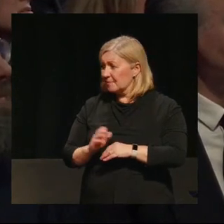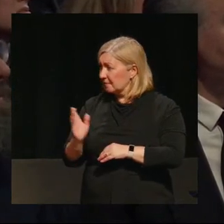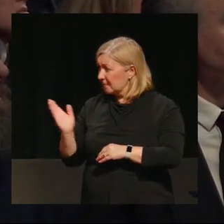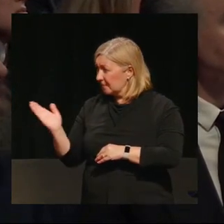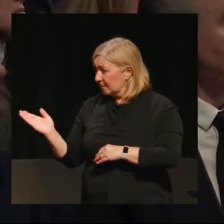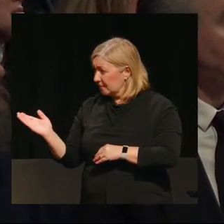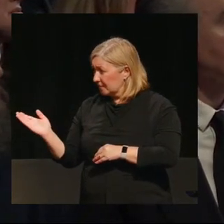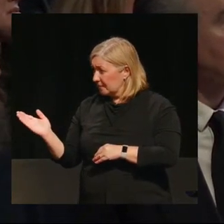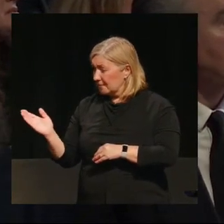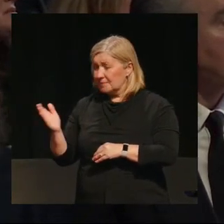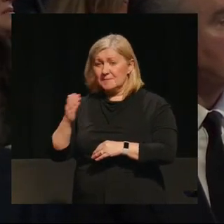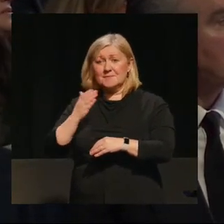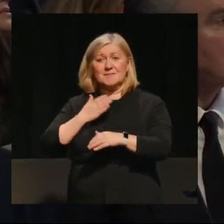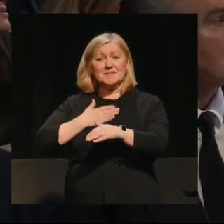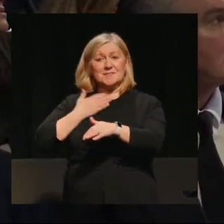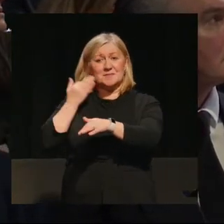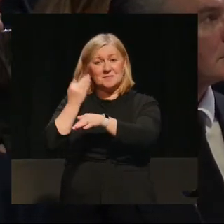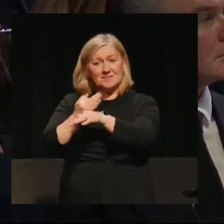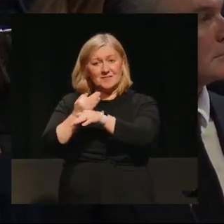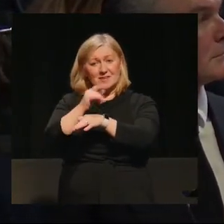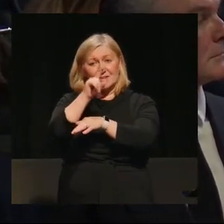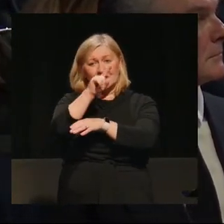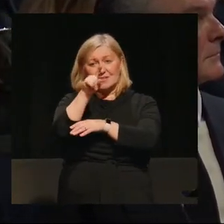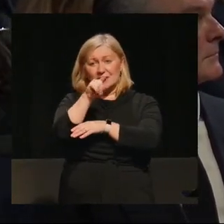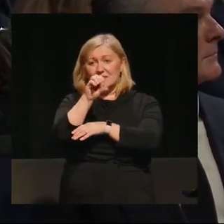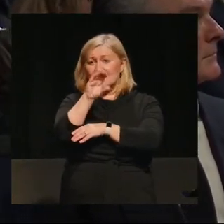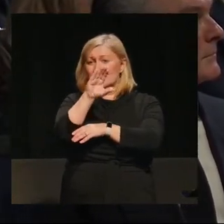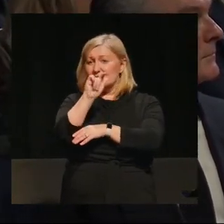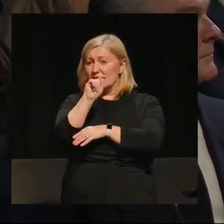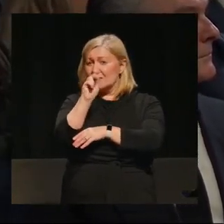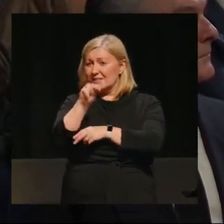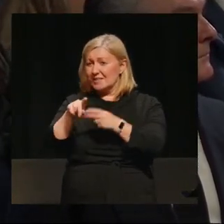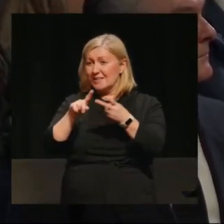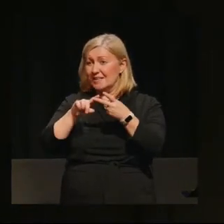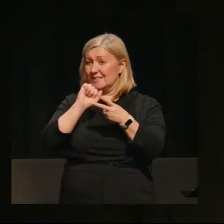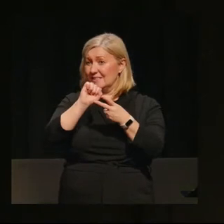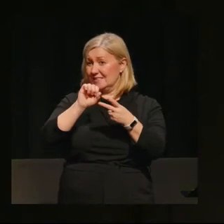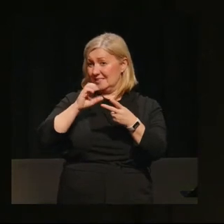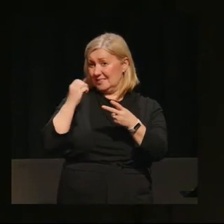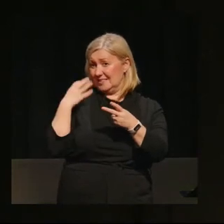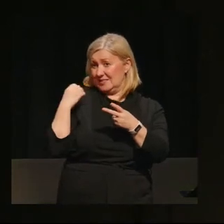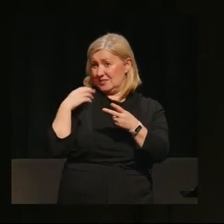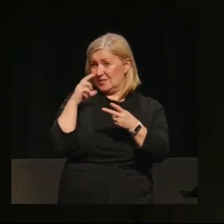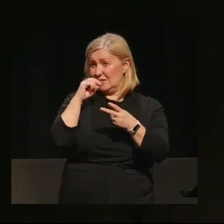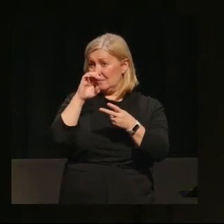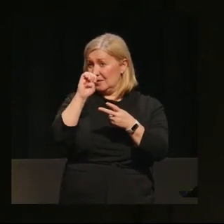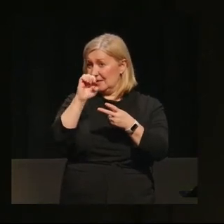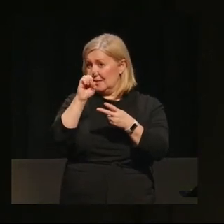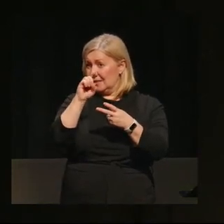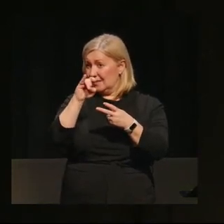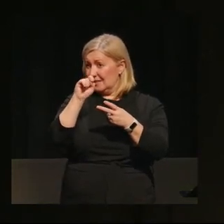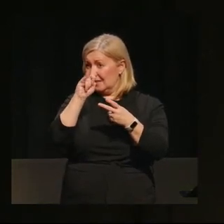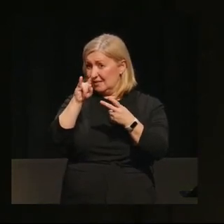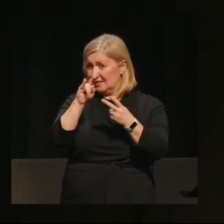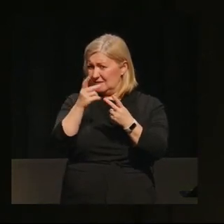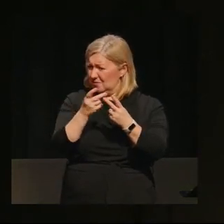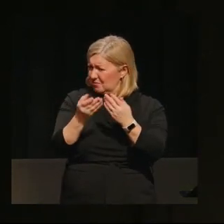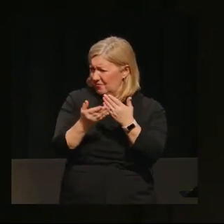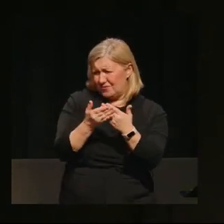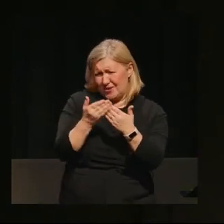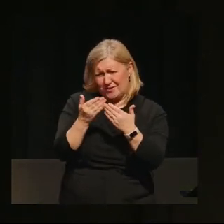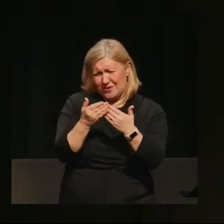My father, Zoltan, and his sister, Edith, were very young children when they were found in Bergen-Belsen concentration